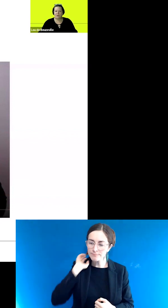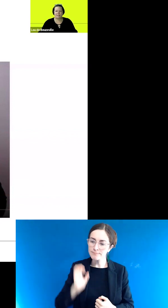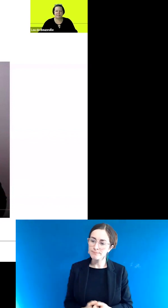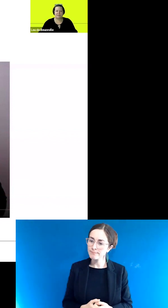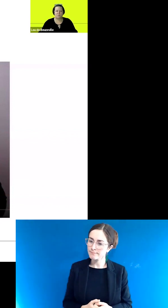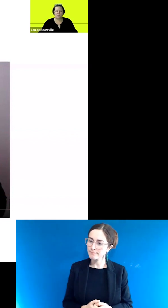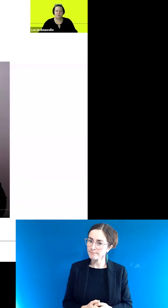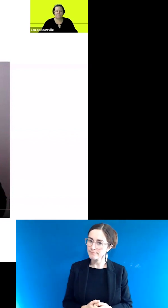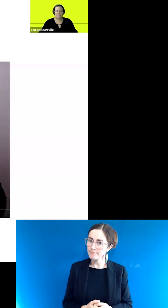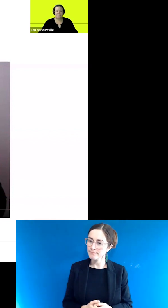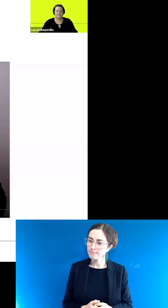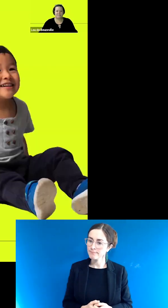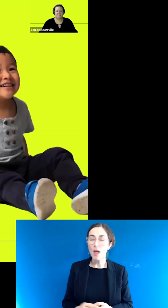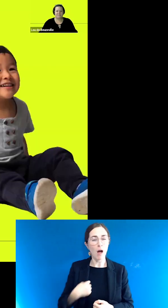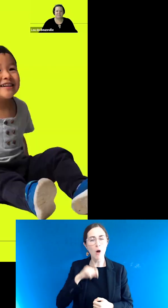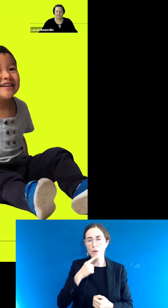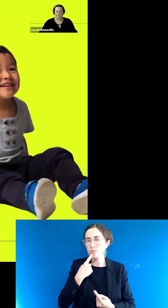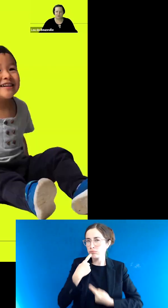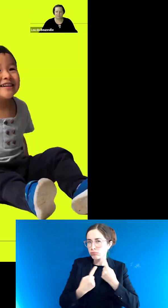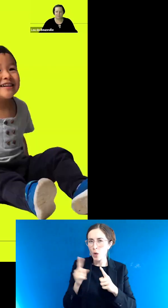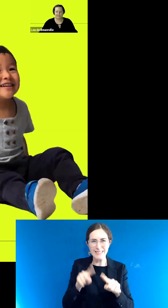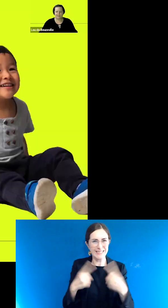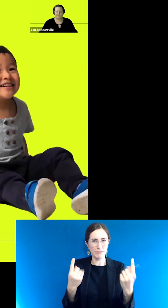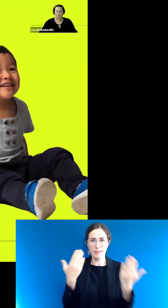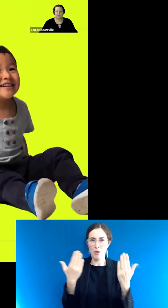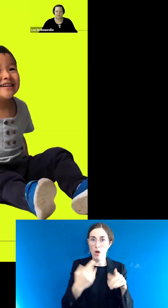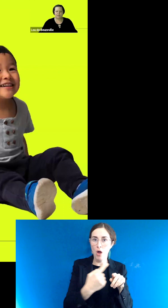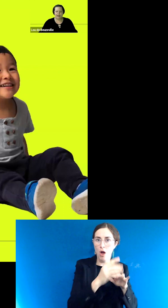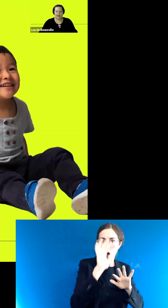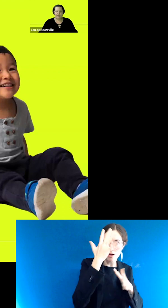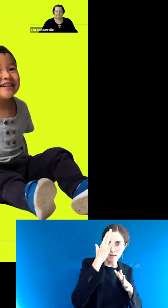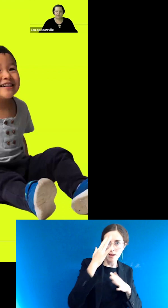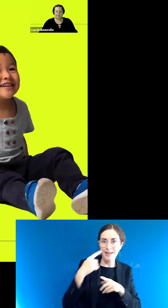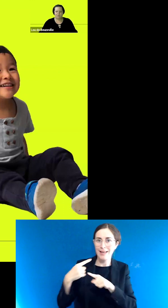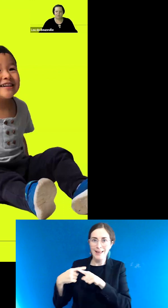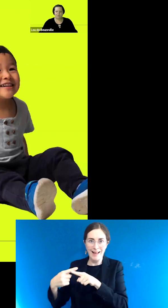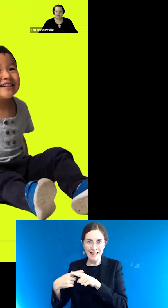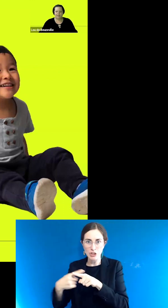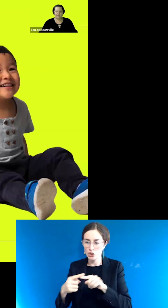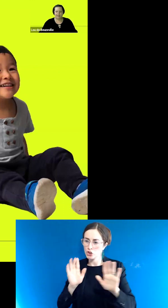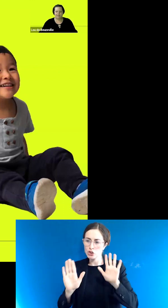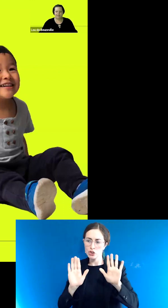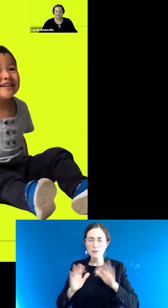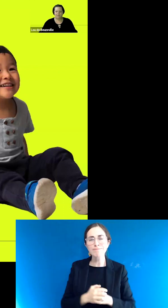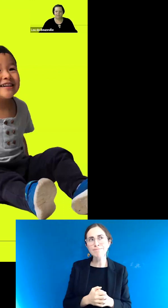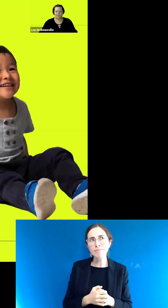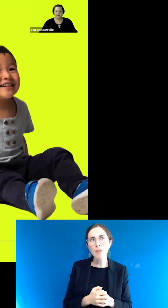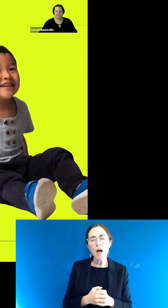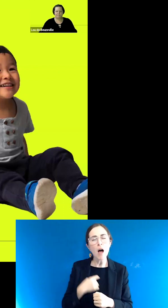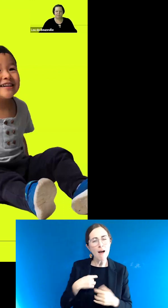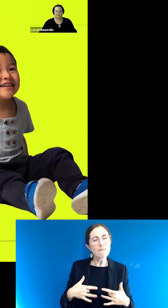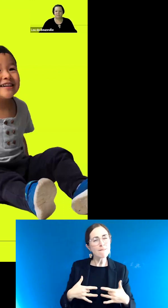So as I said, I want to cover some differences between Auslan and English, because I think that there is